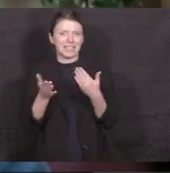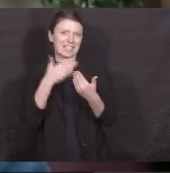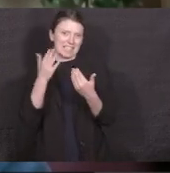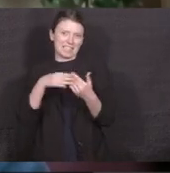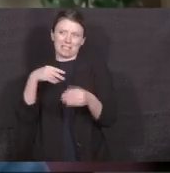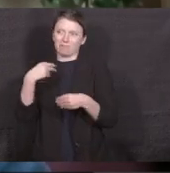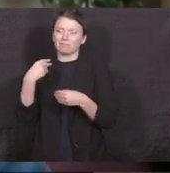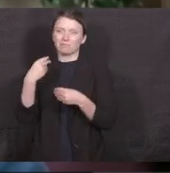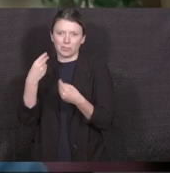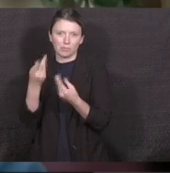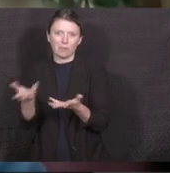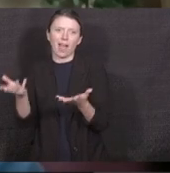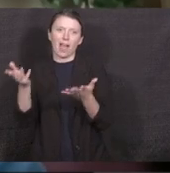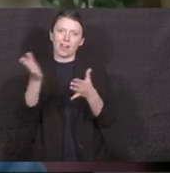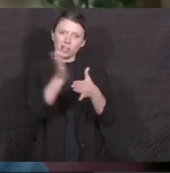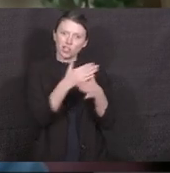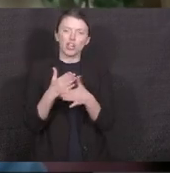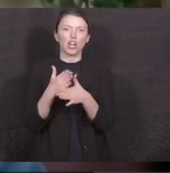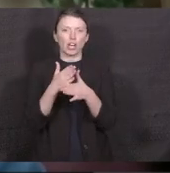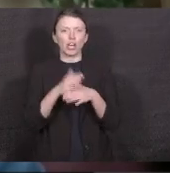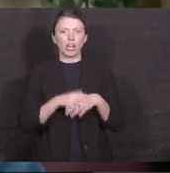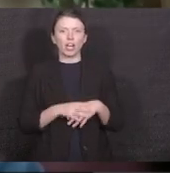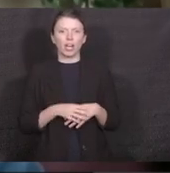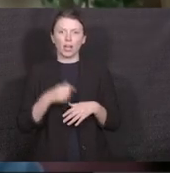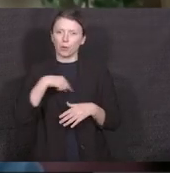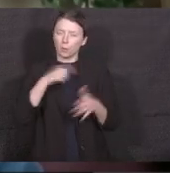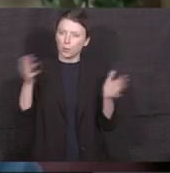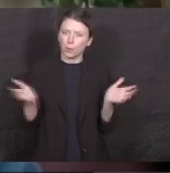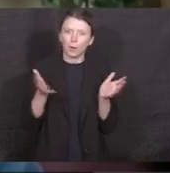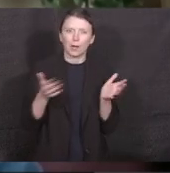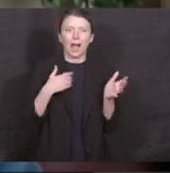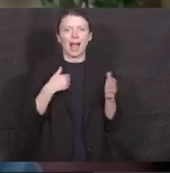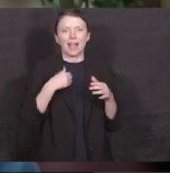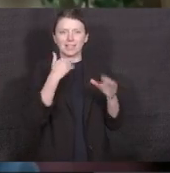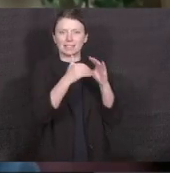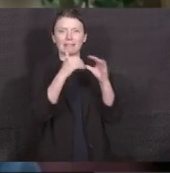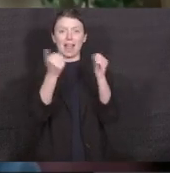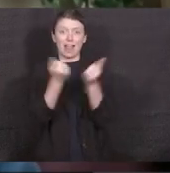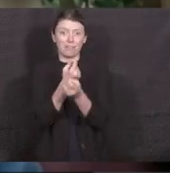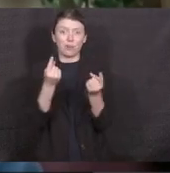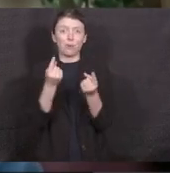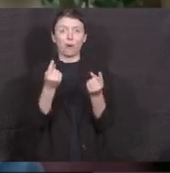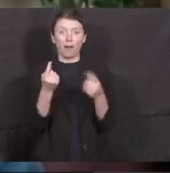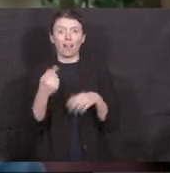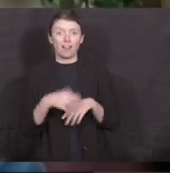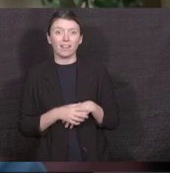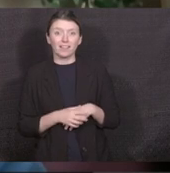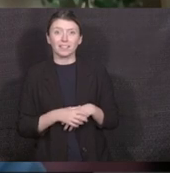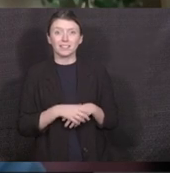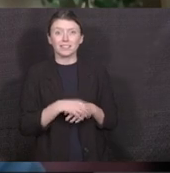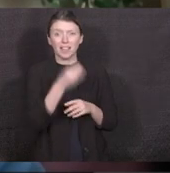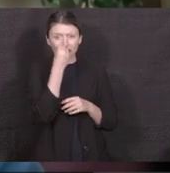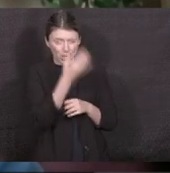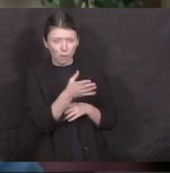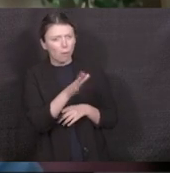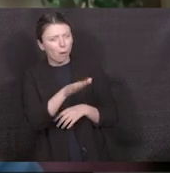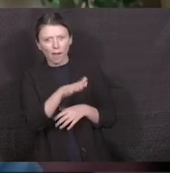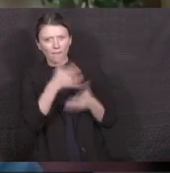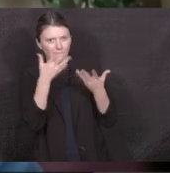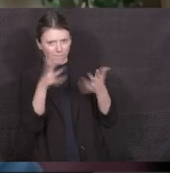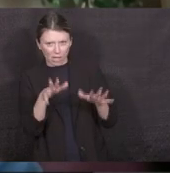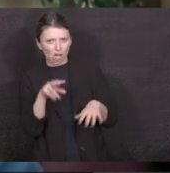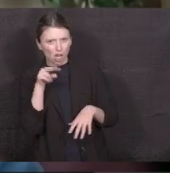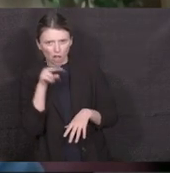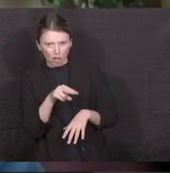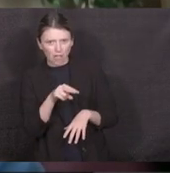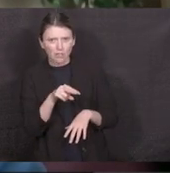can share them. And we're trying to really encourage that. I send that to everybody when they ask me for those editors. I say, have you looked at